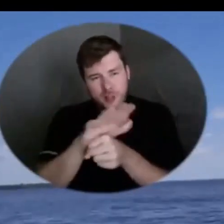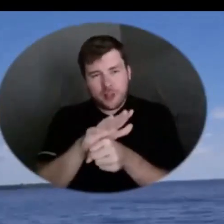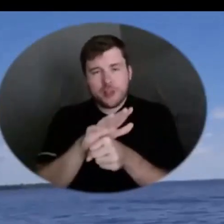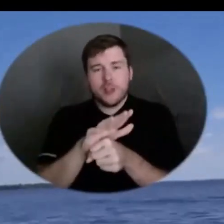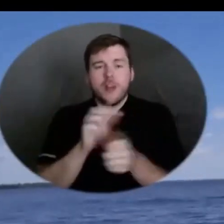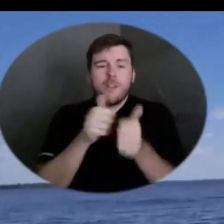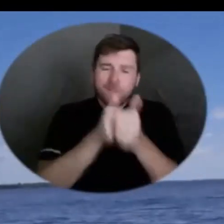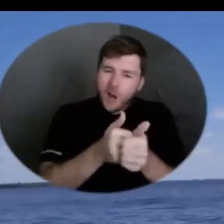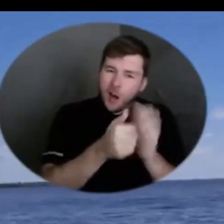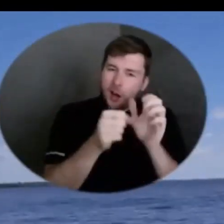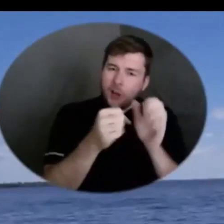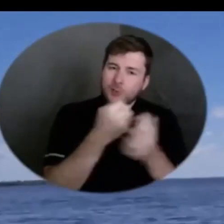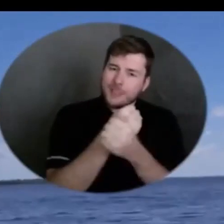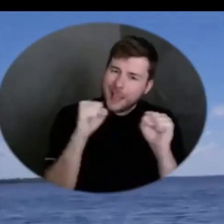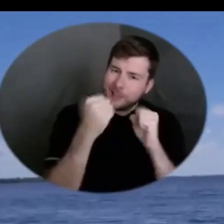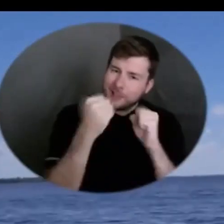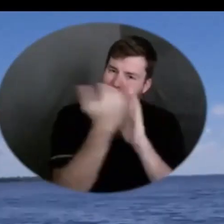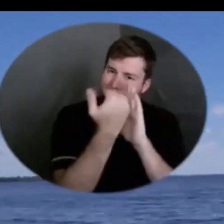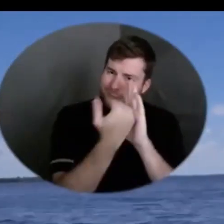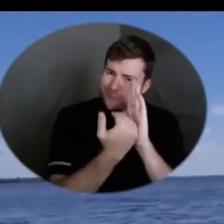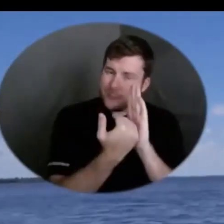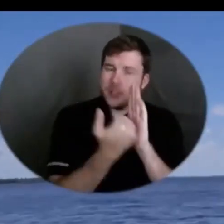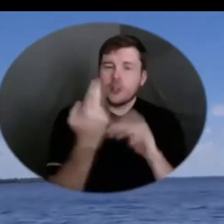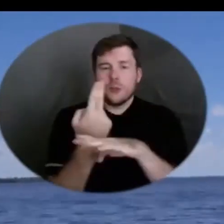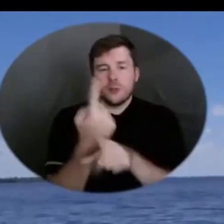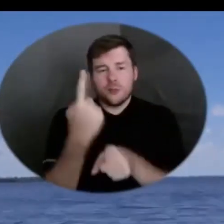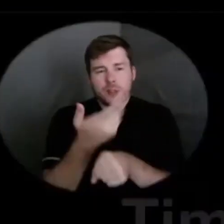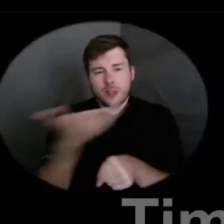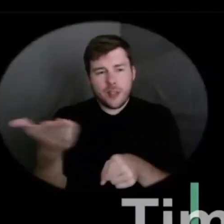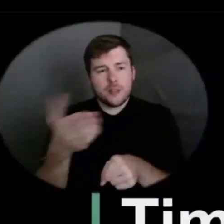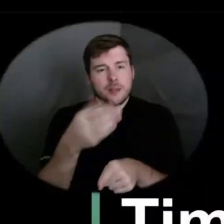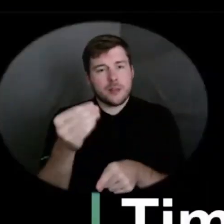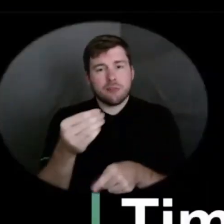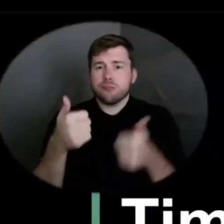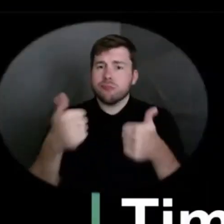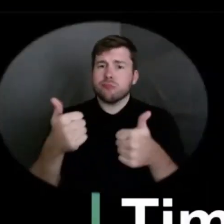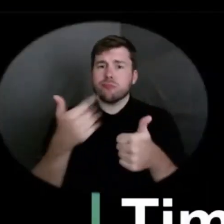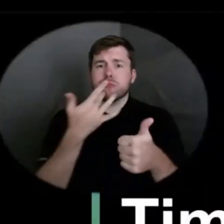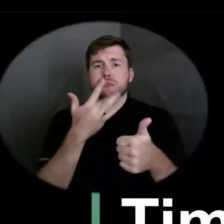have the permission to fish in that area and those sorts of things. And you should be good.